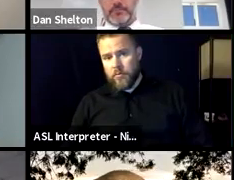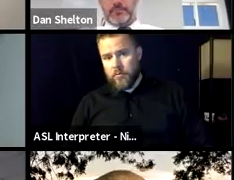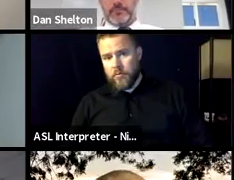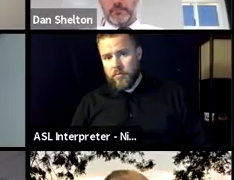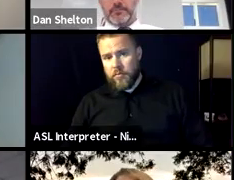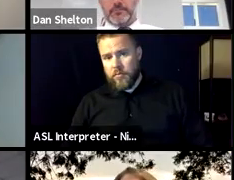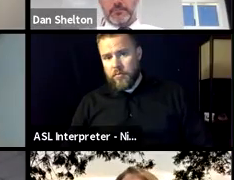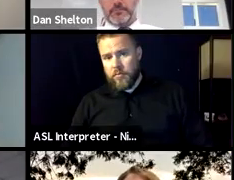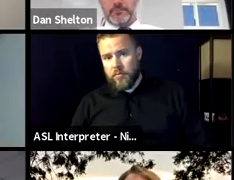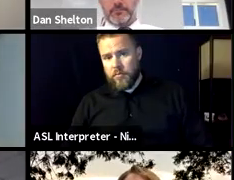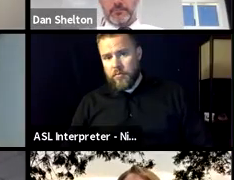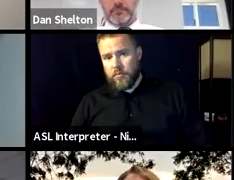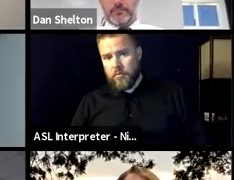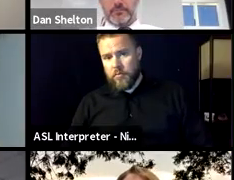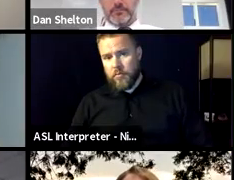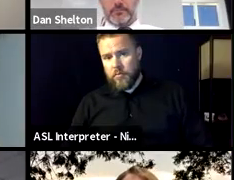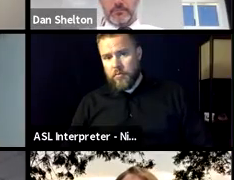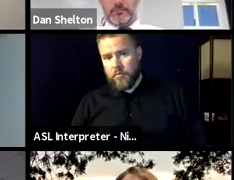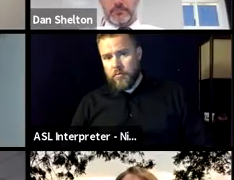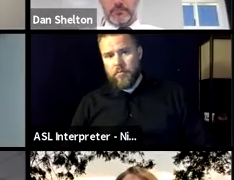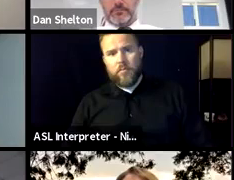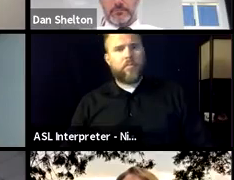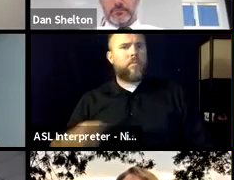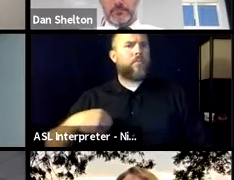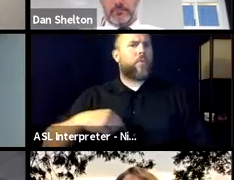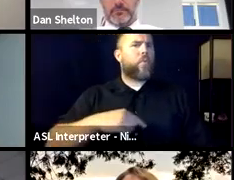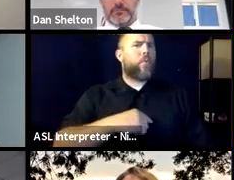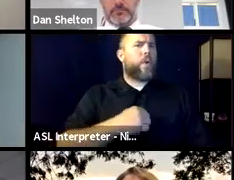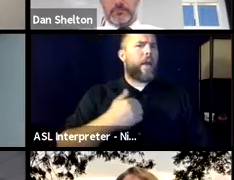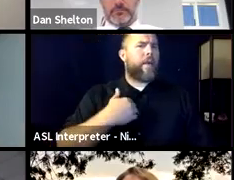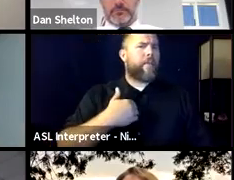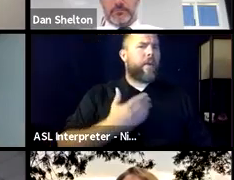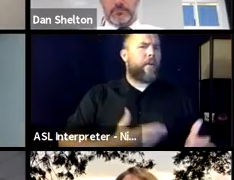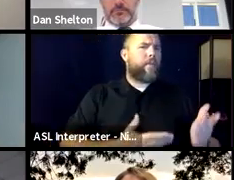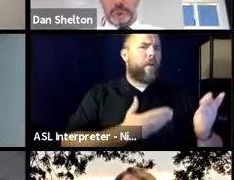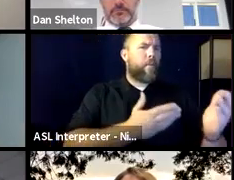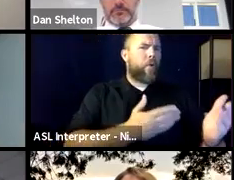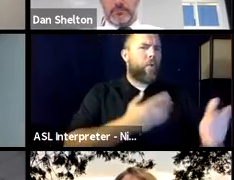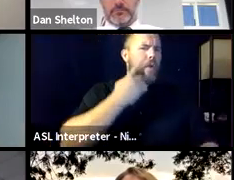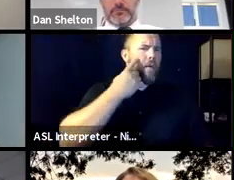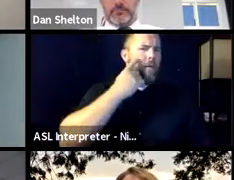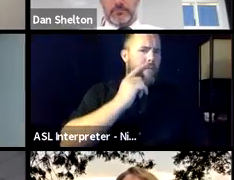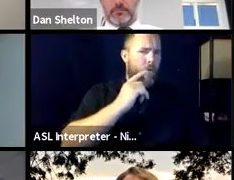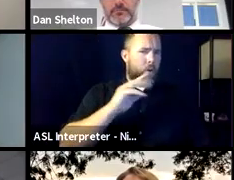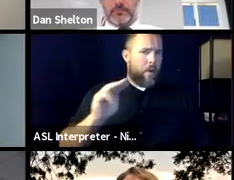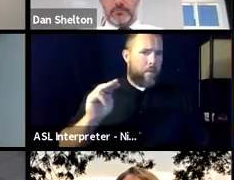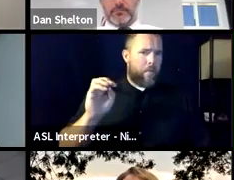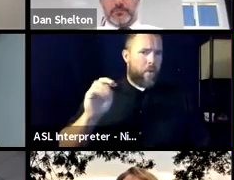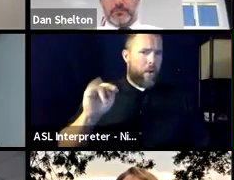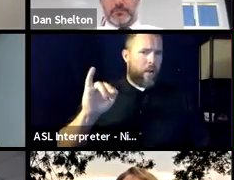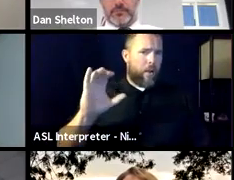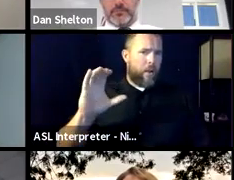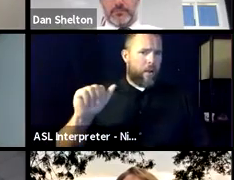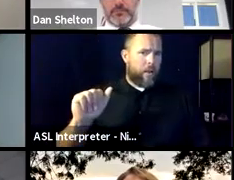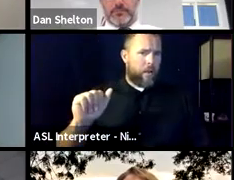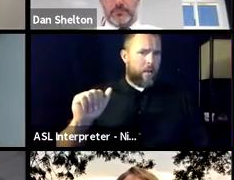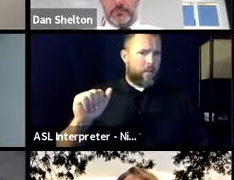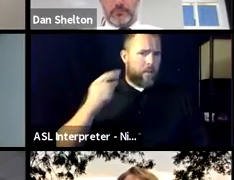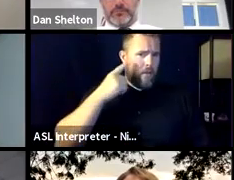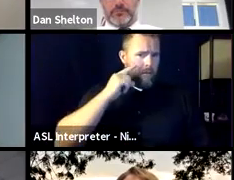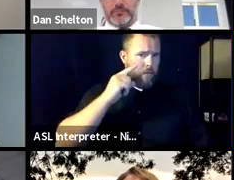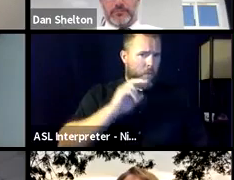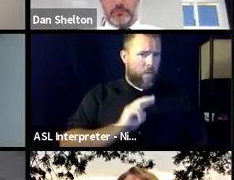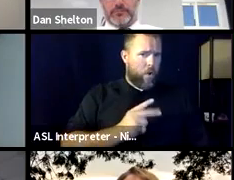If not hearing anything, I'll make a motion that Monica be the alternate for board of directors and I'll be the alternate